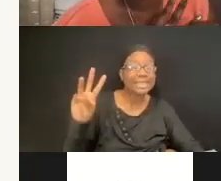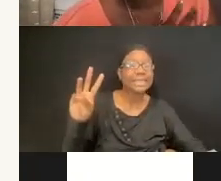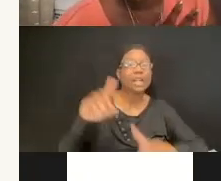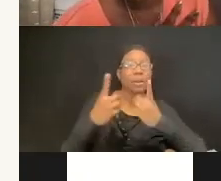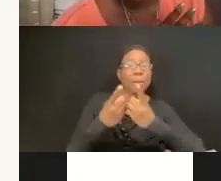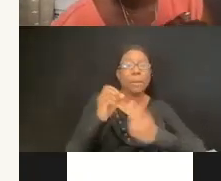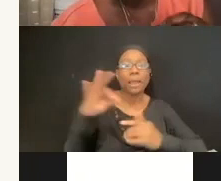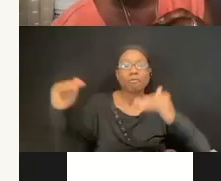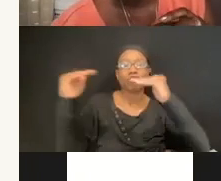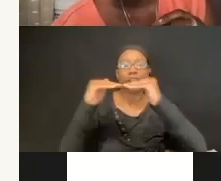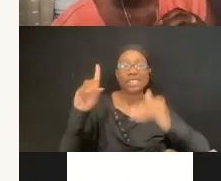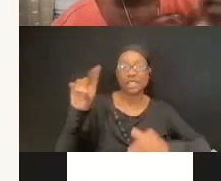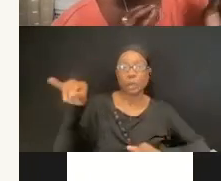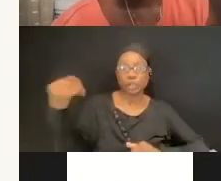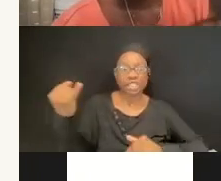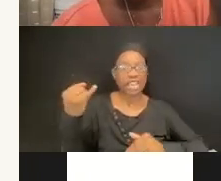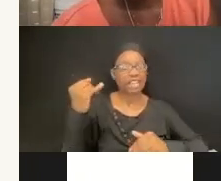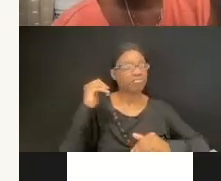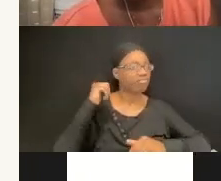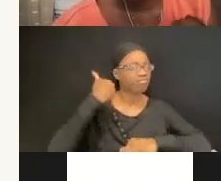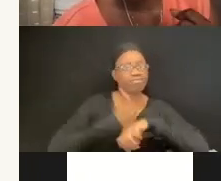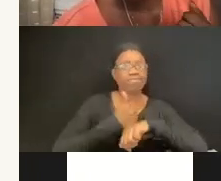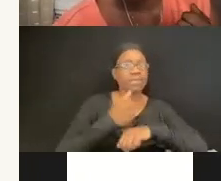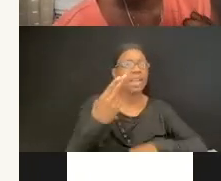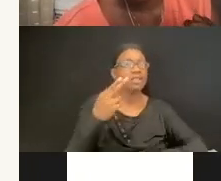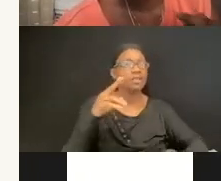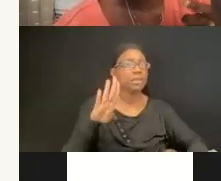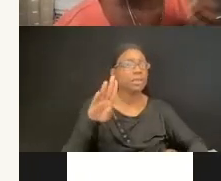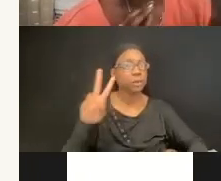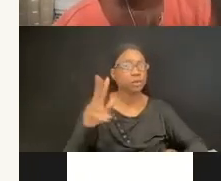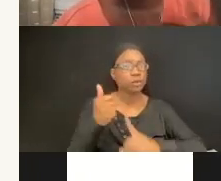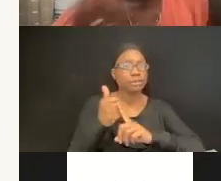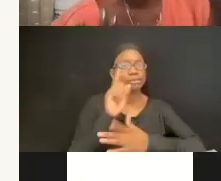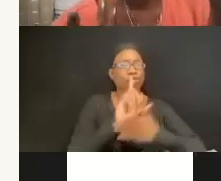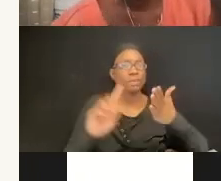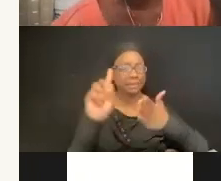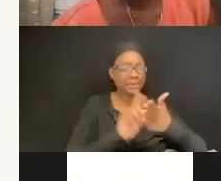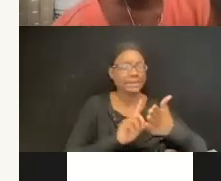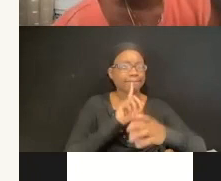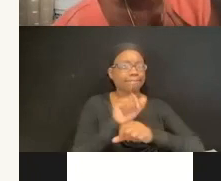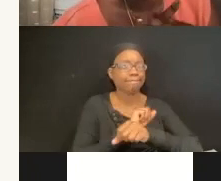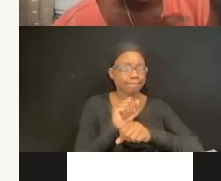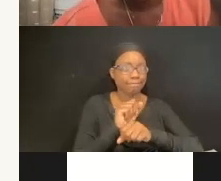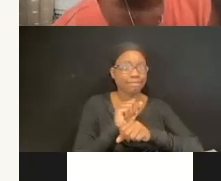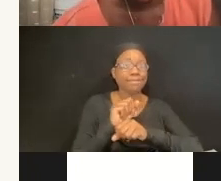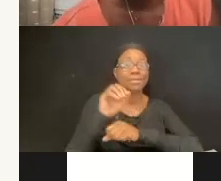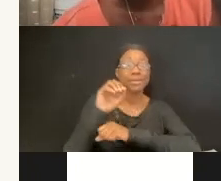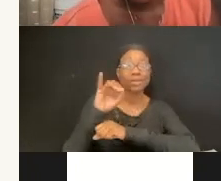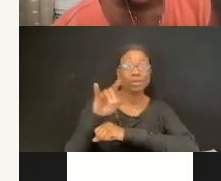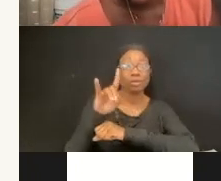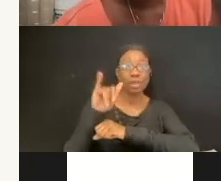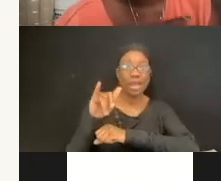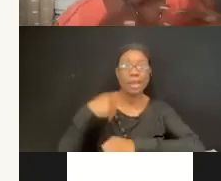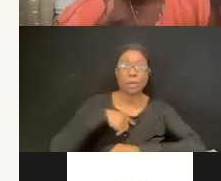was discriminatory. The following month, we start to see the businesses, corporations like the NBA